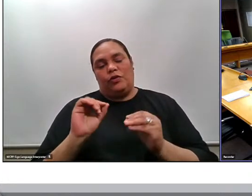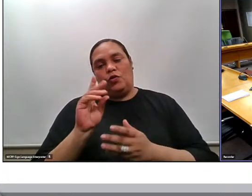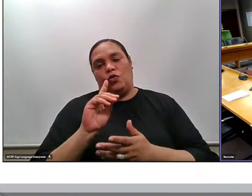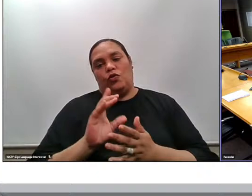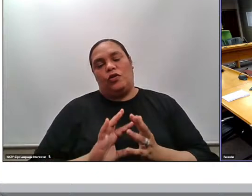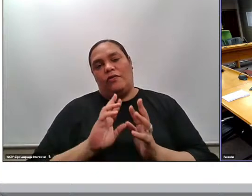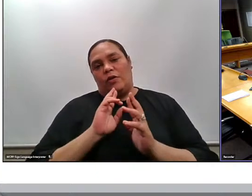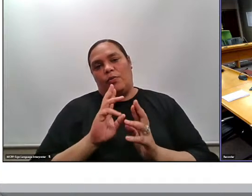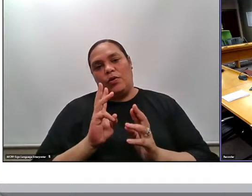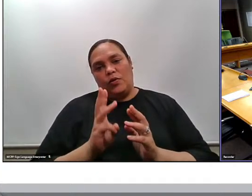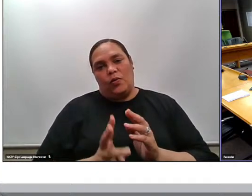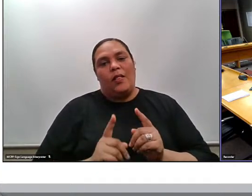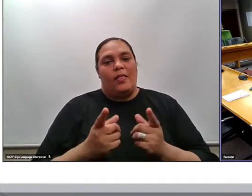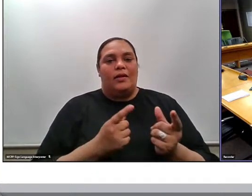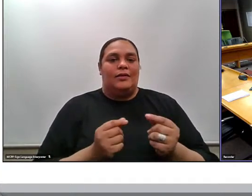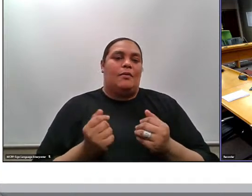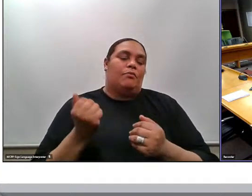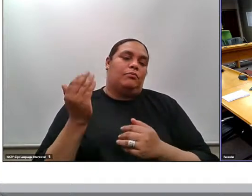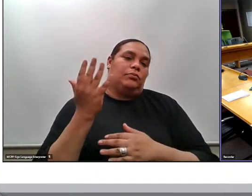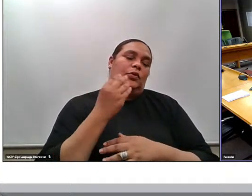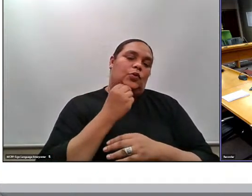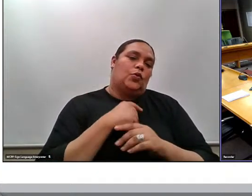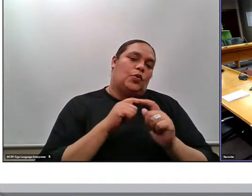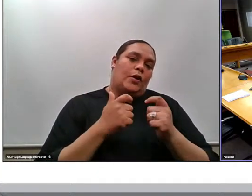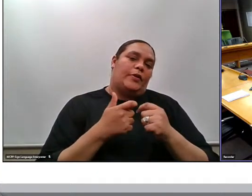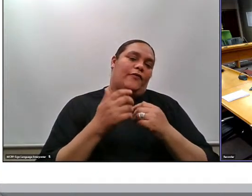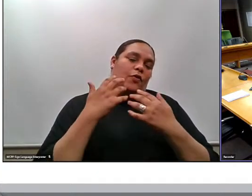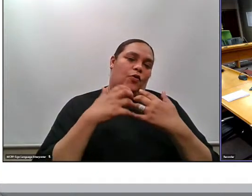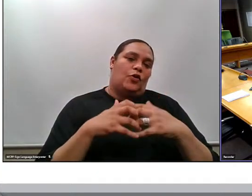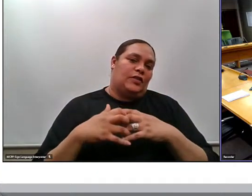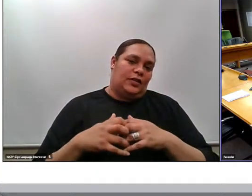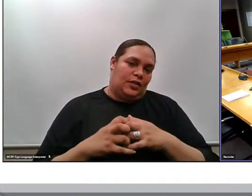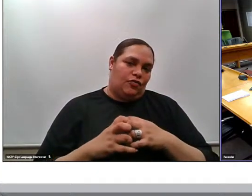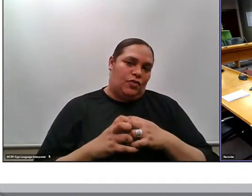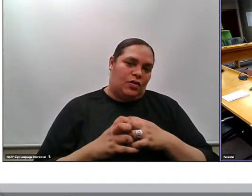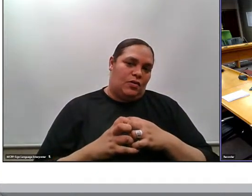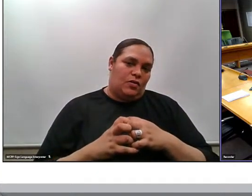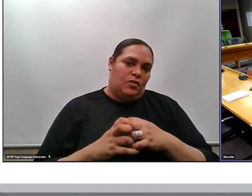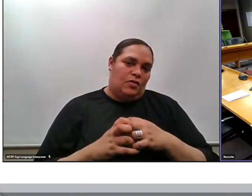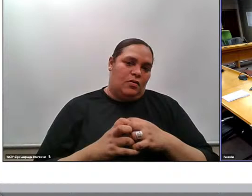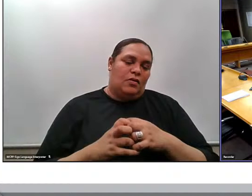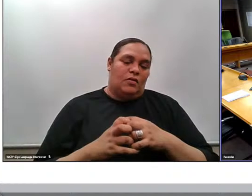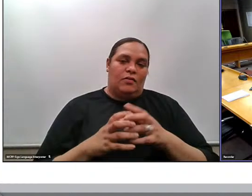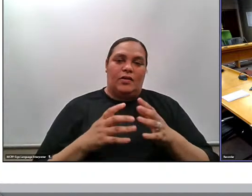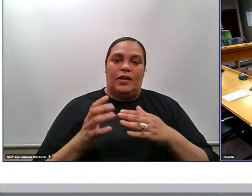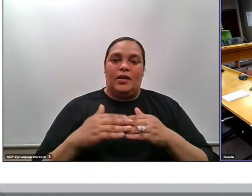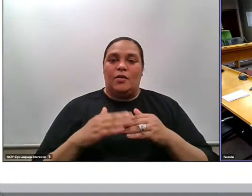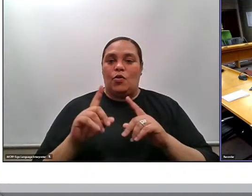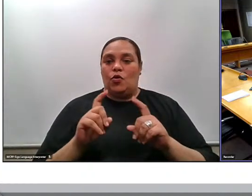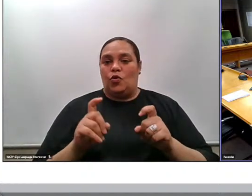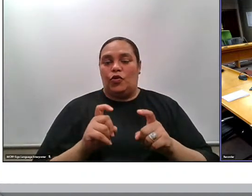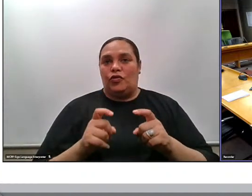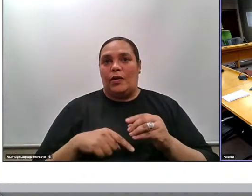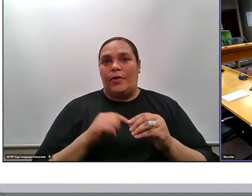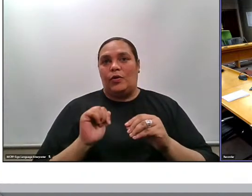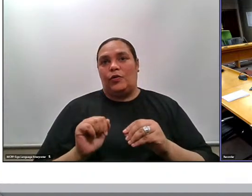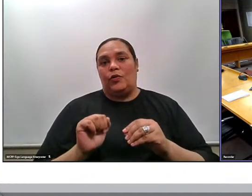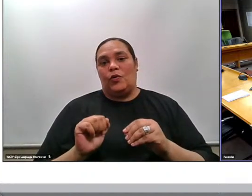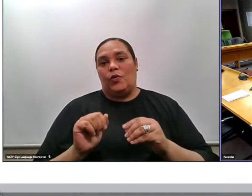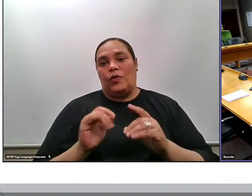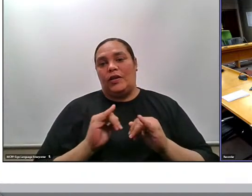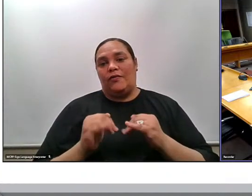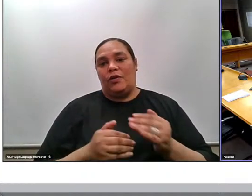the report, which will then be presented to the committee for consideration. Are there any further questions with regards to the